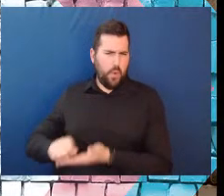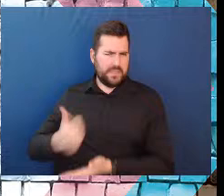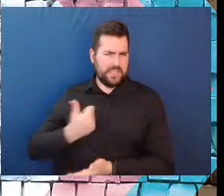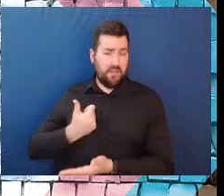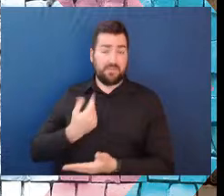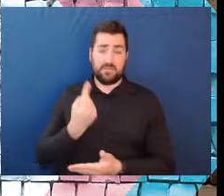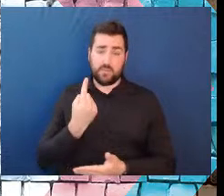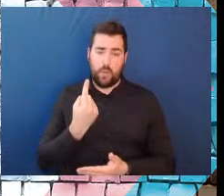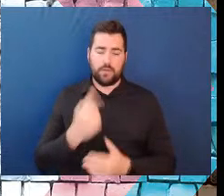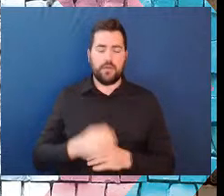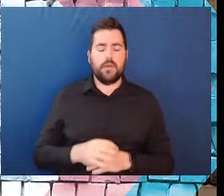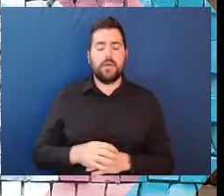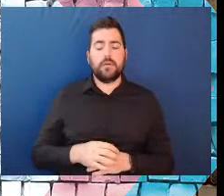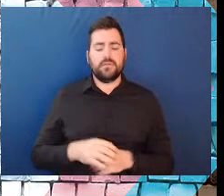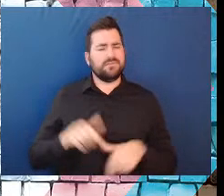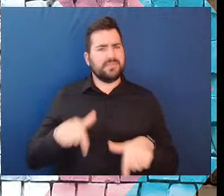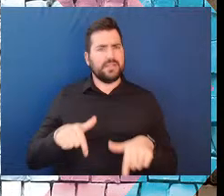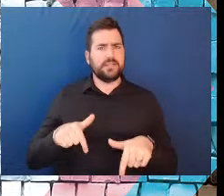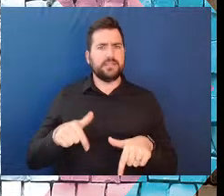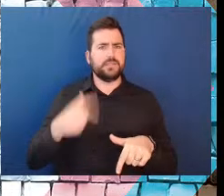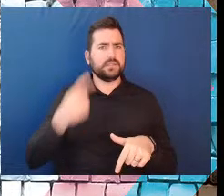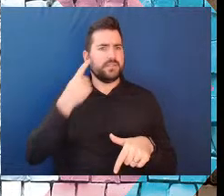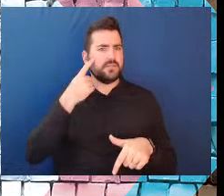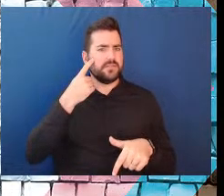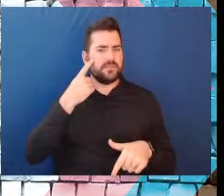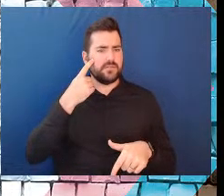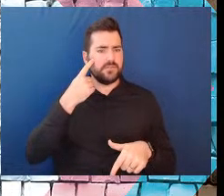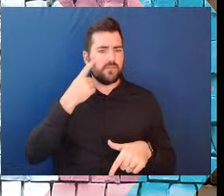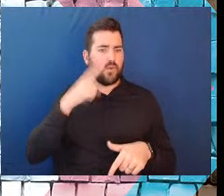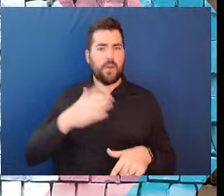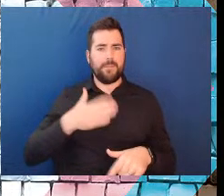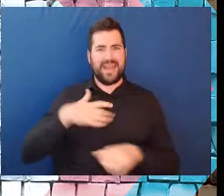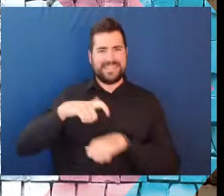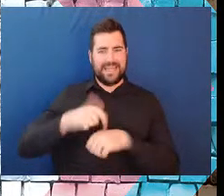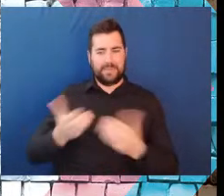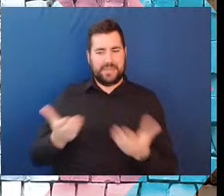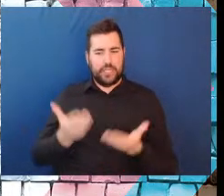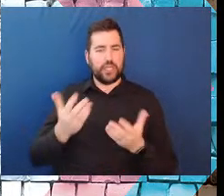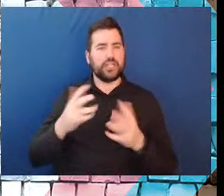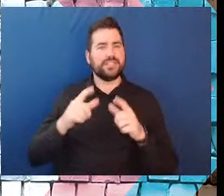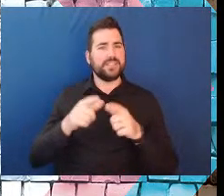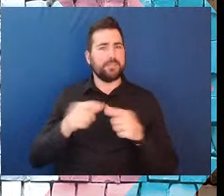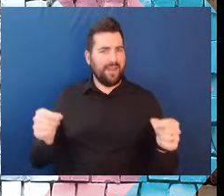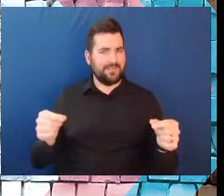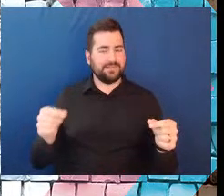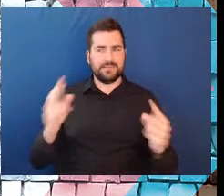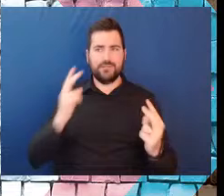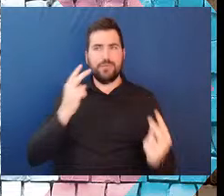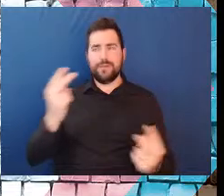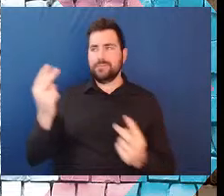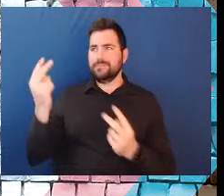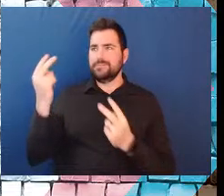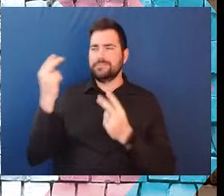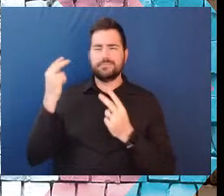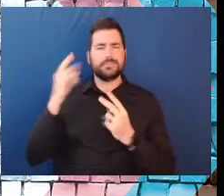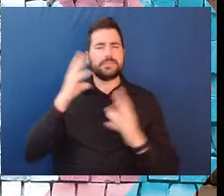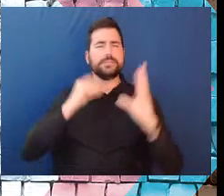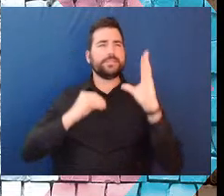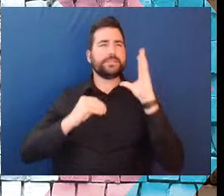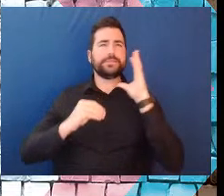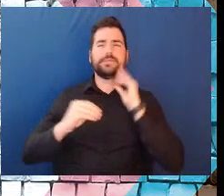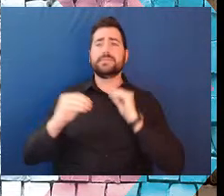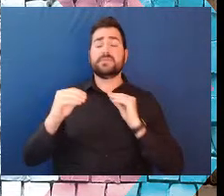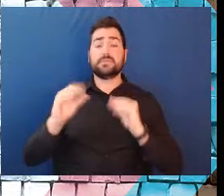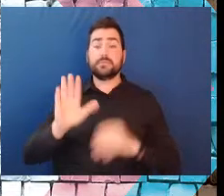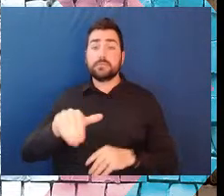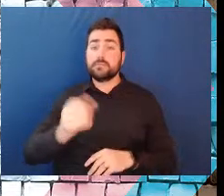tribute to my time here in Japan and just reminiscing back on everything that has happened to me. And this is also the first time